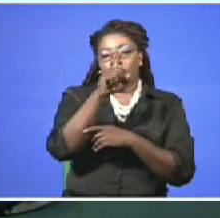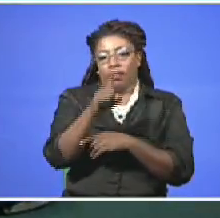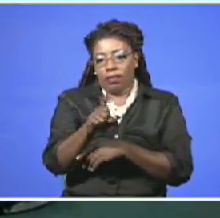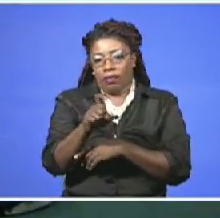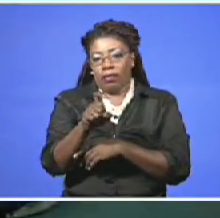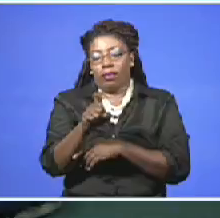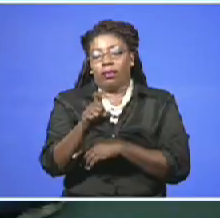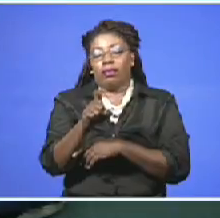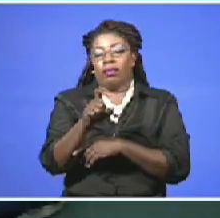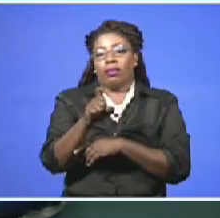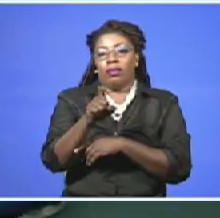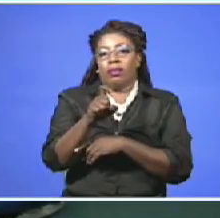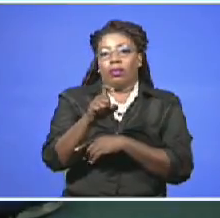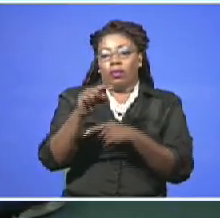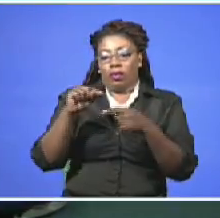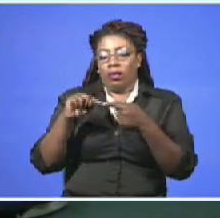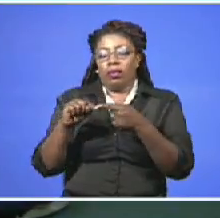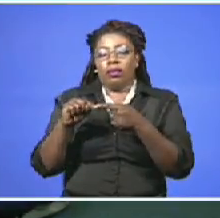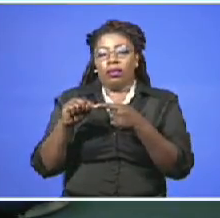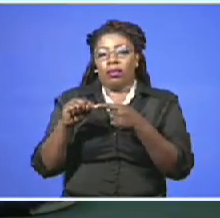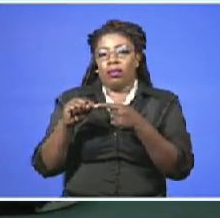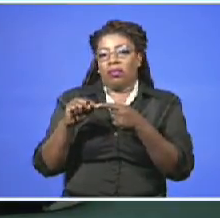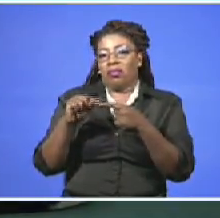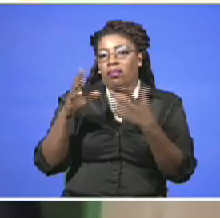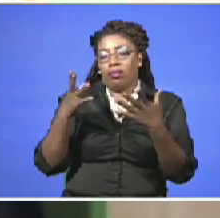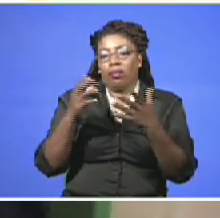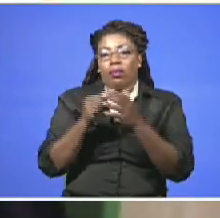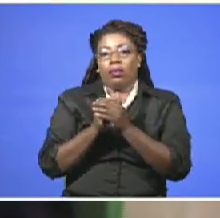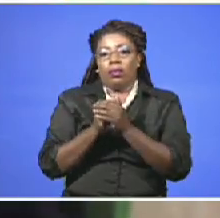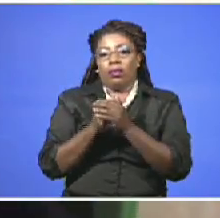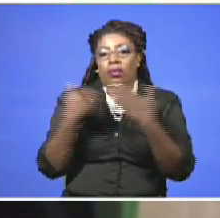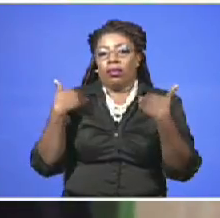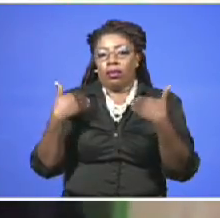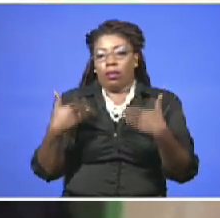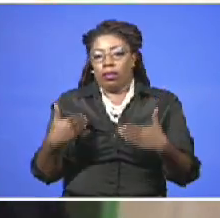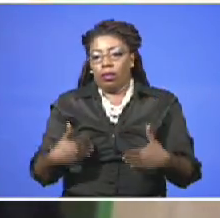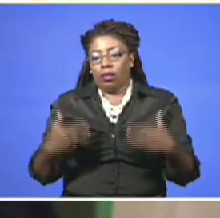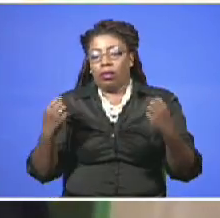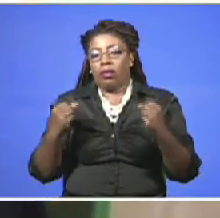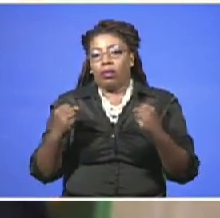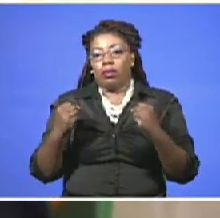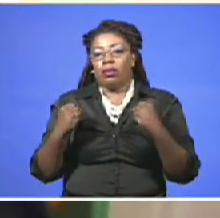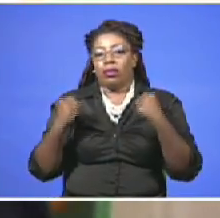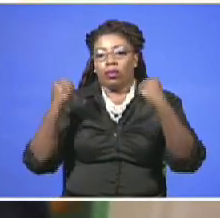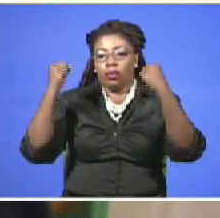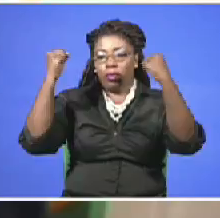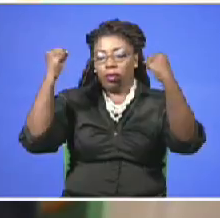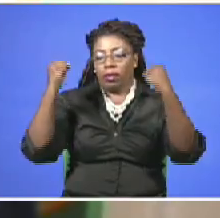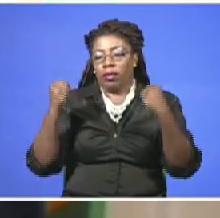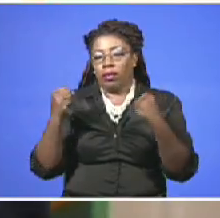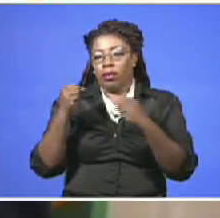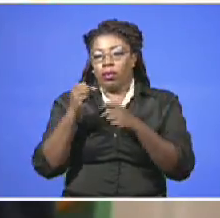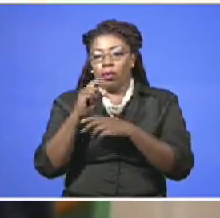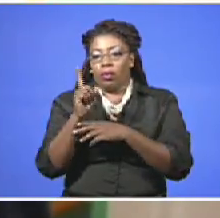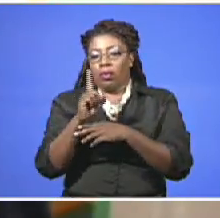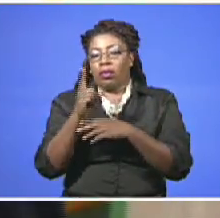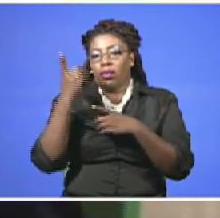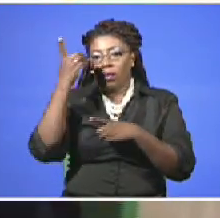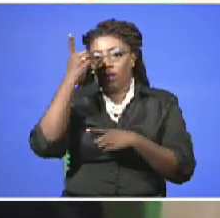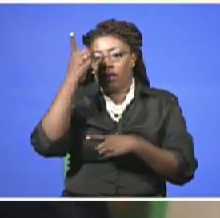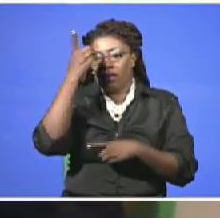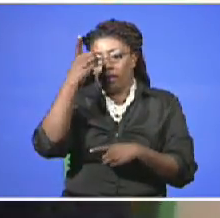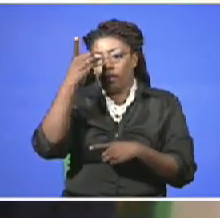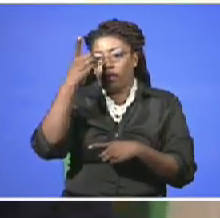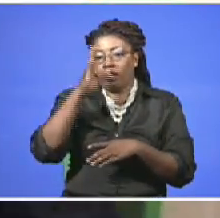joint problems, people get more injuries, and then body composition. So to the point where your diet and